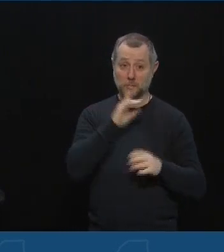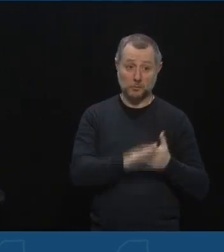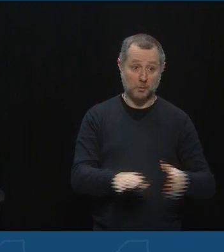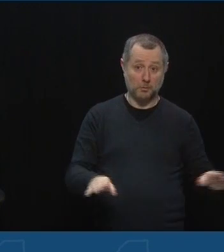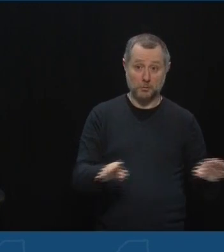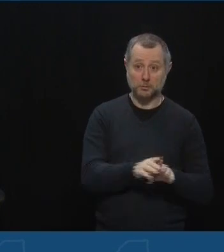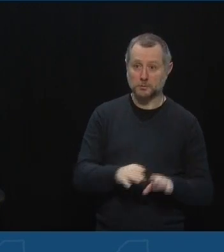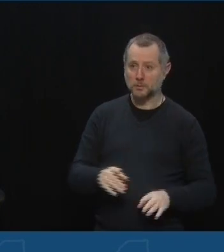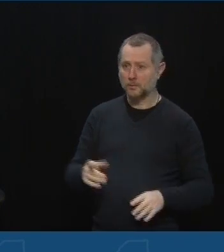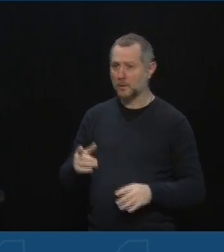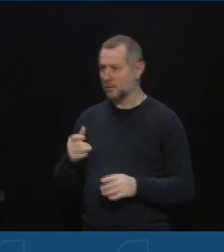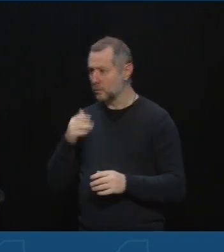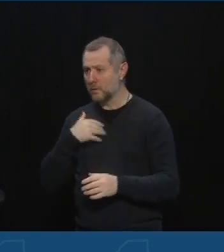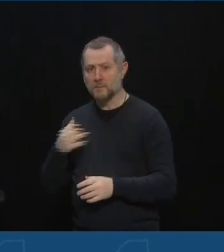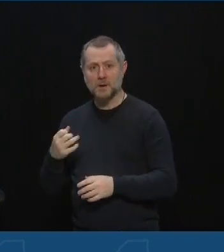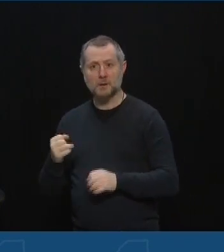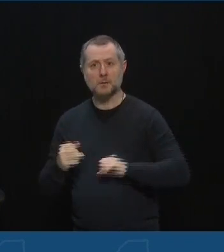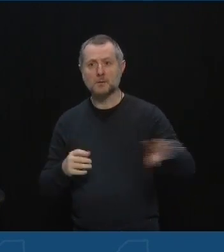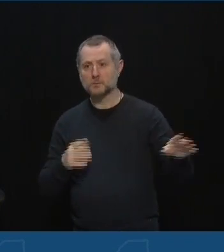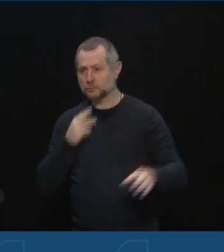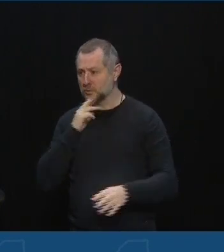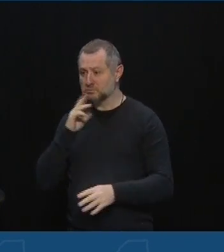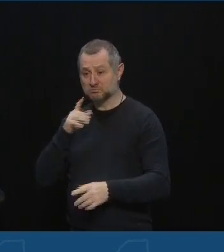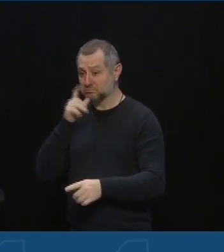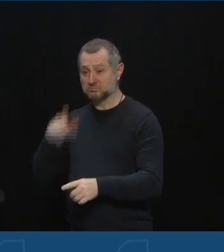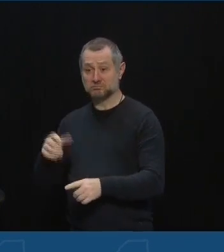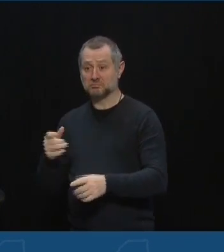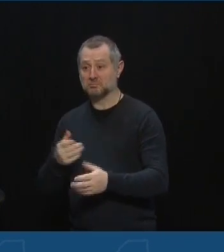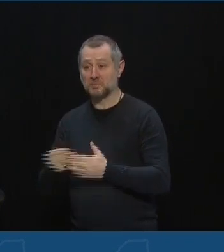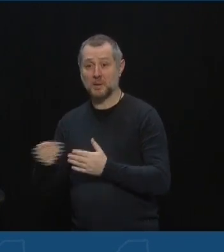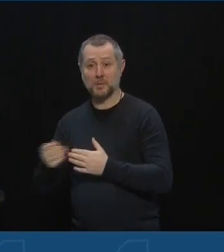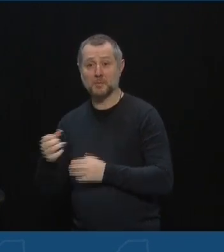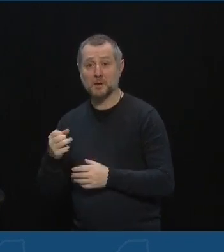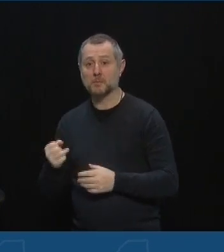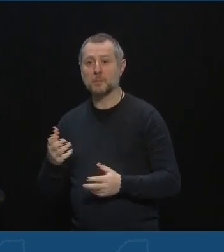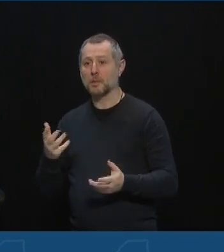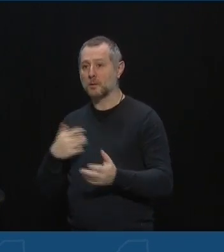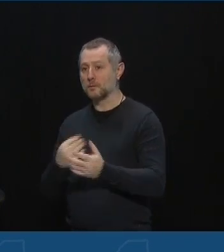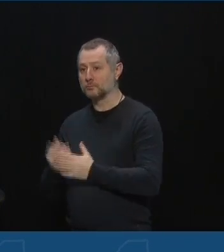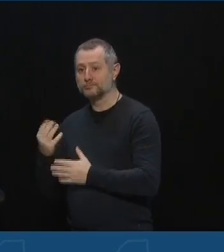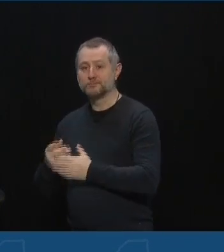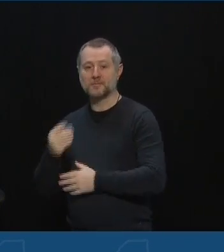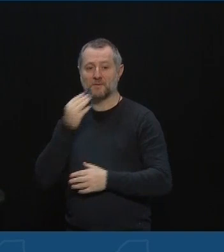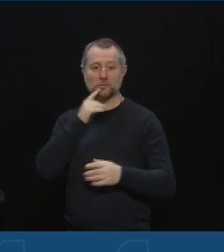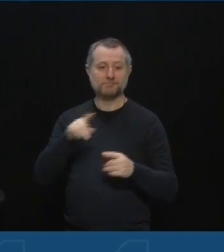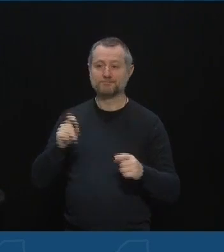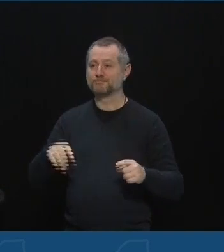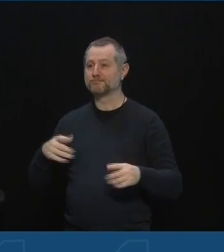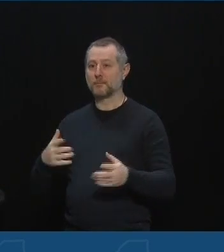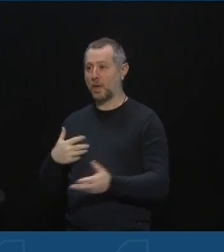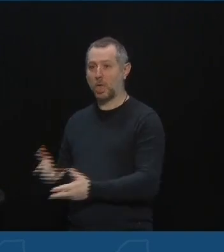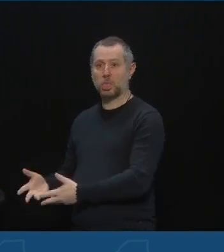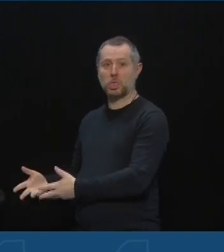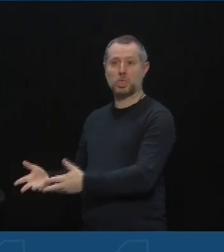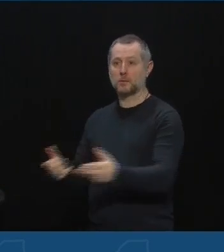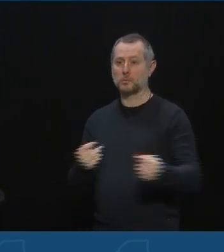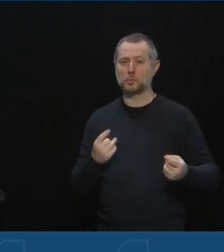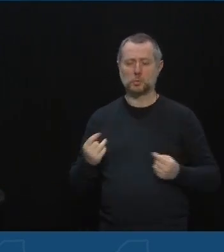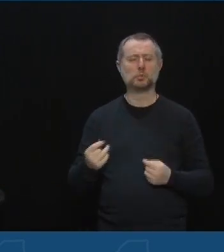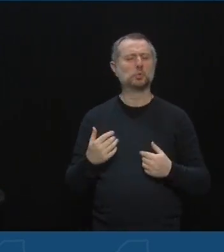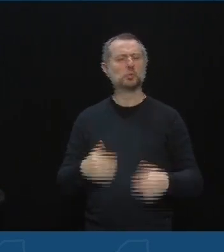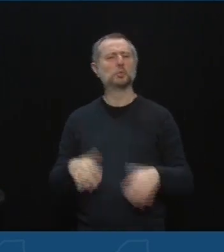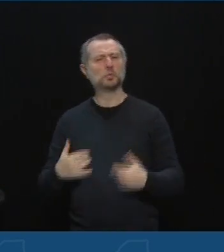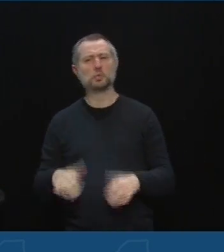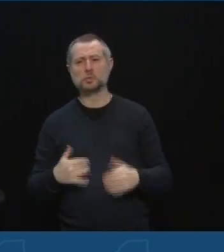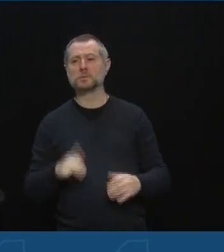milk. Restaurants shut down. Nobody's buying their produce. It was a very tough time. So very quickly, the state jumped